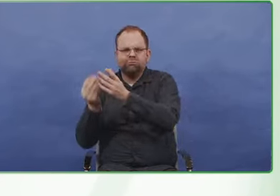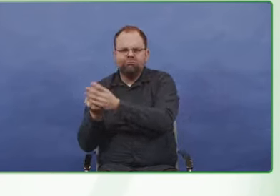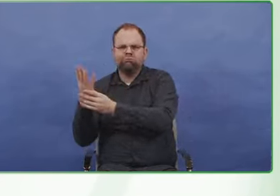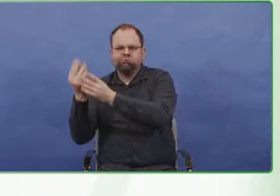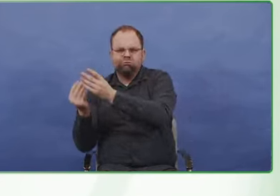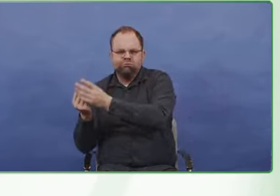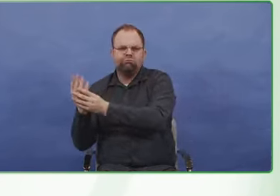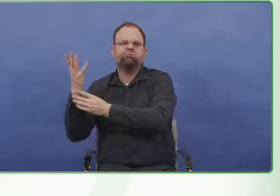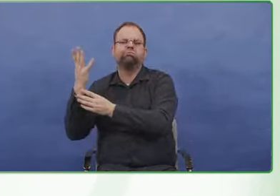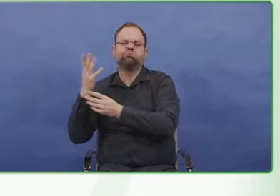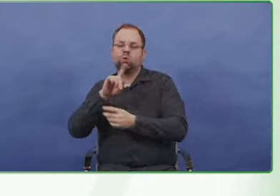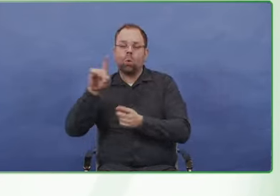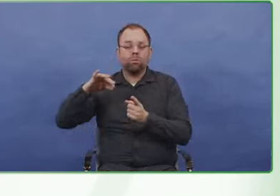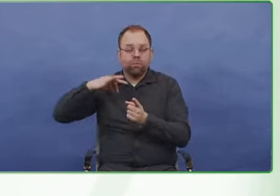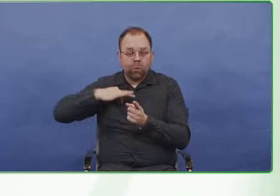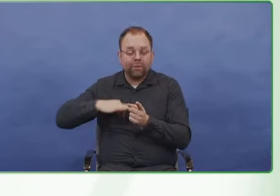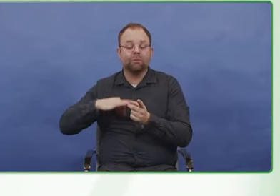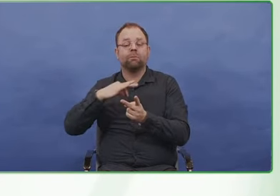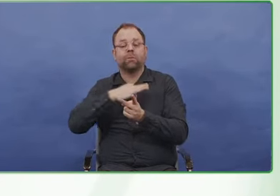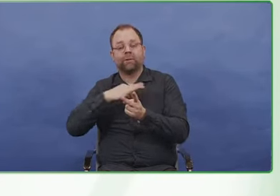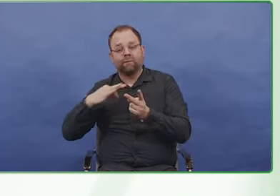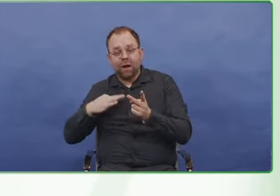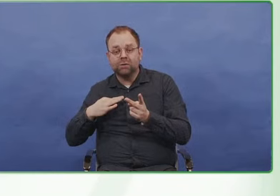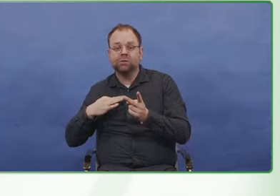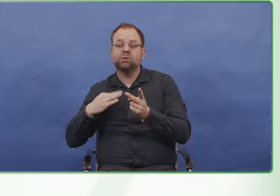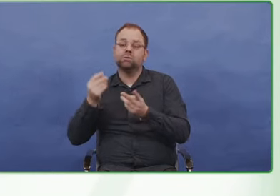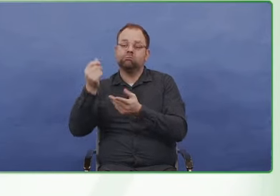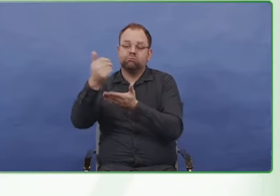industry, promoting industry. Next slide.